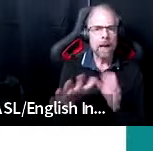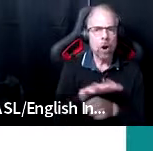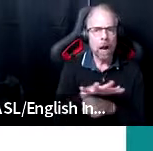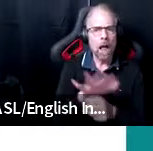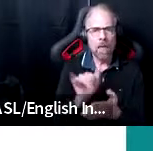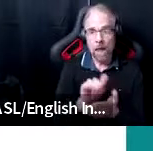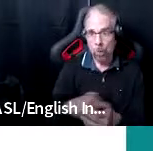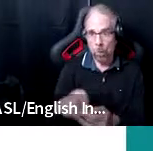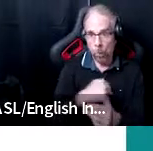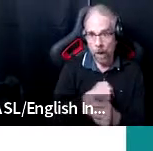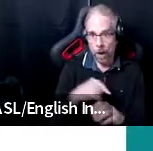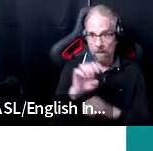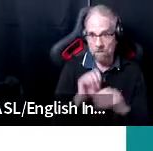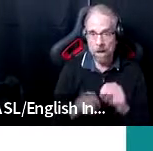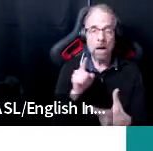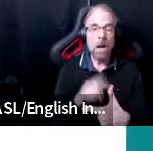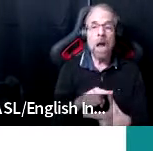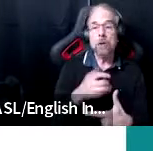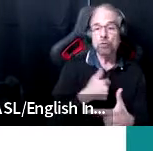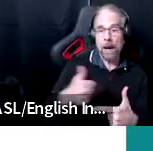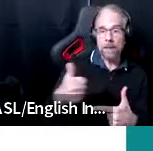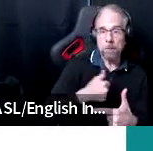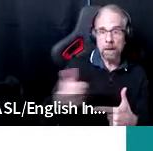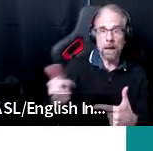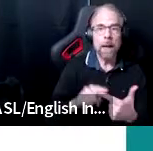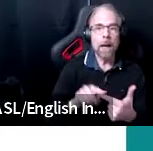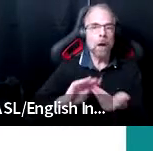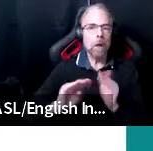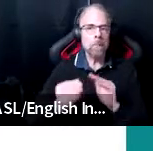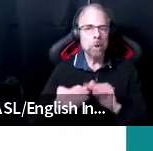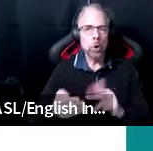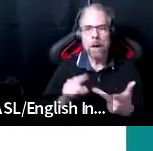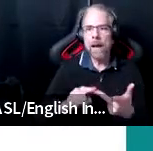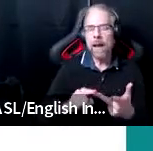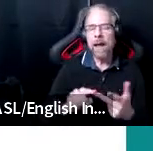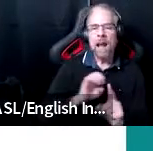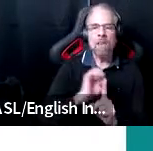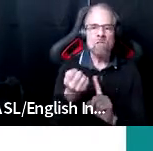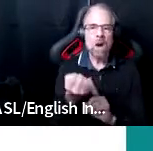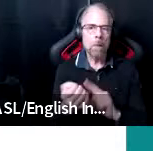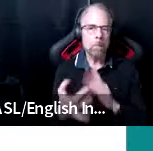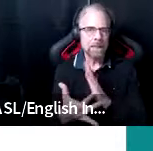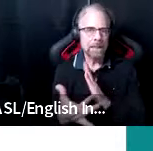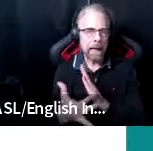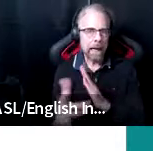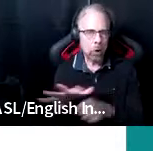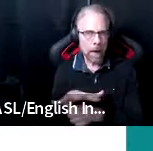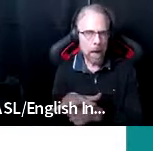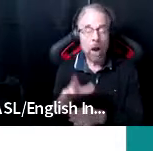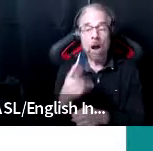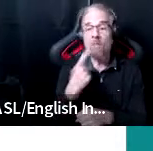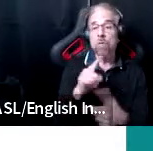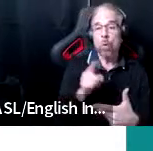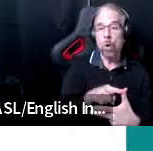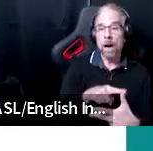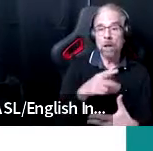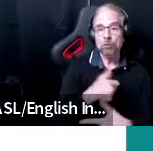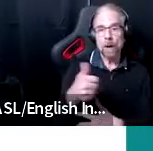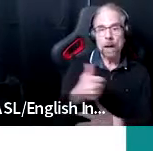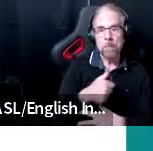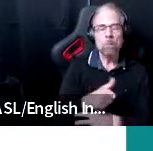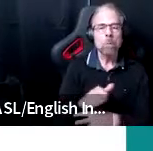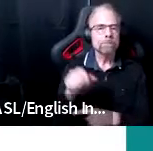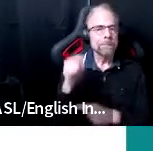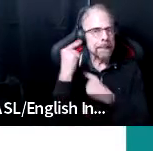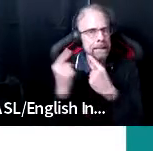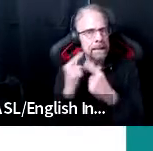evaluated: the transportation, the community, and the environmental technical areas. For transportation, we're looking at